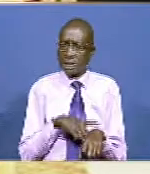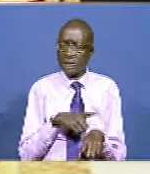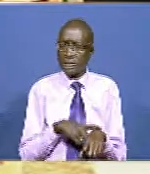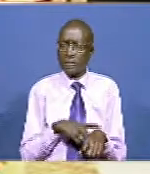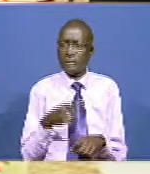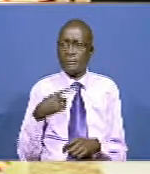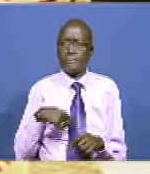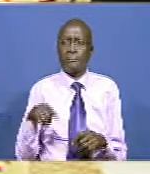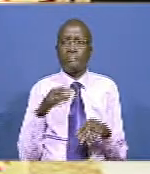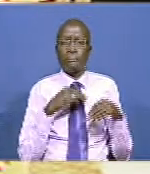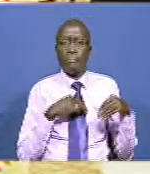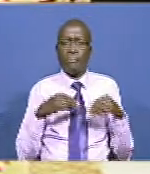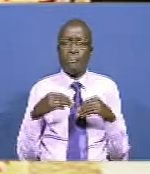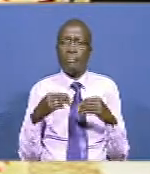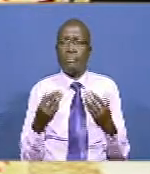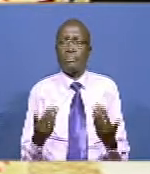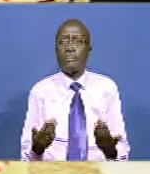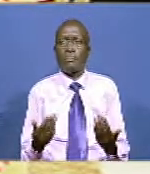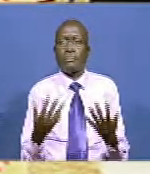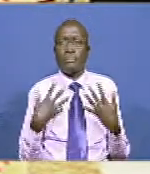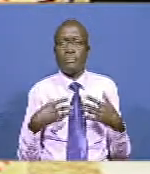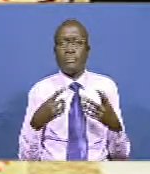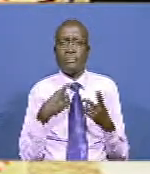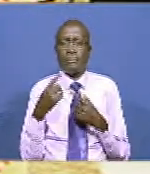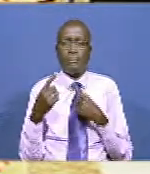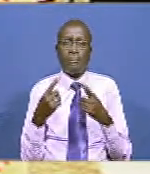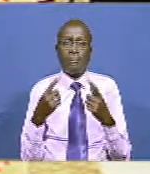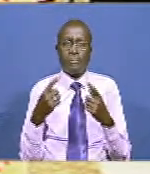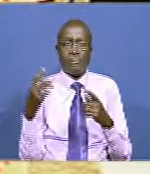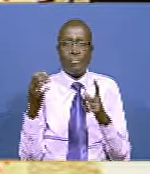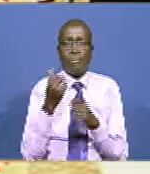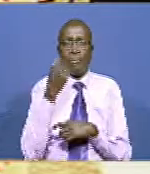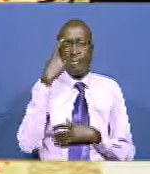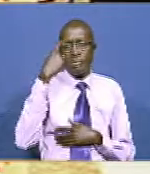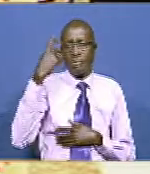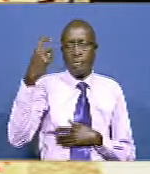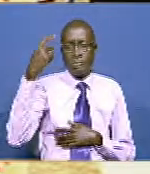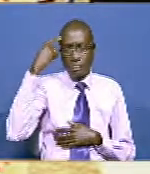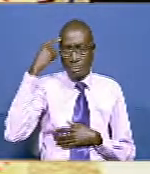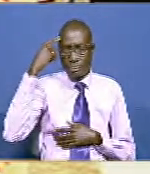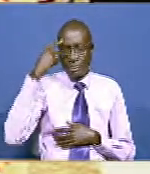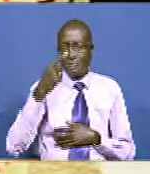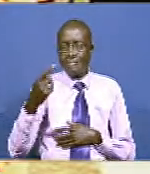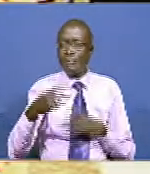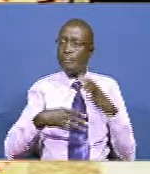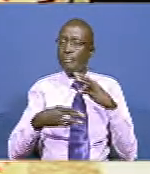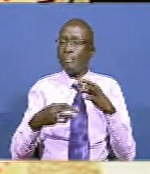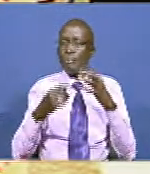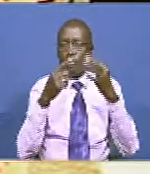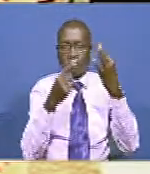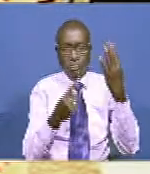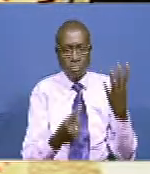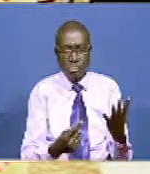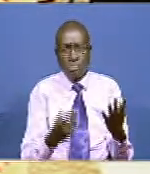are motivated as young people and we are told you need to pursue your dream, you need to think of something you're interested in, 1, 2, 3, and 4. But for